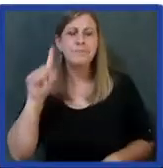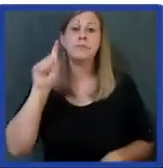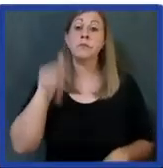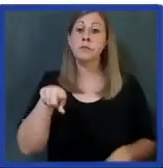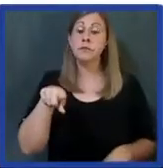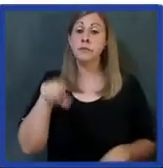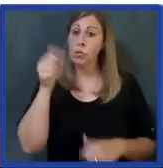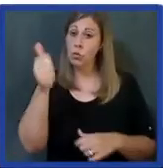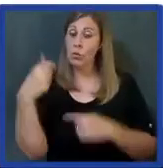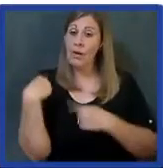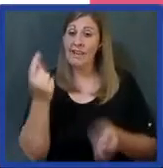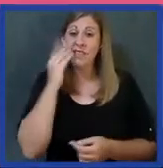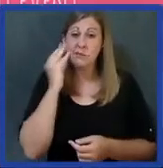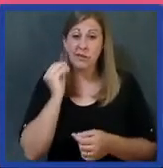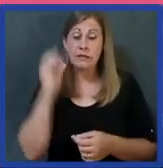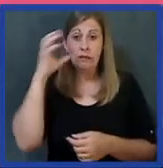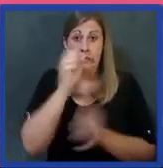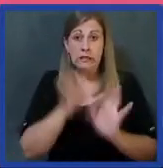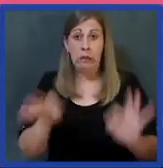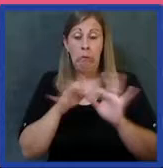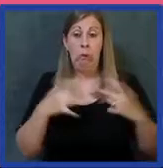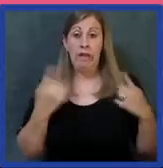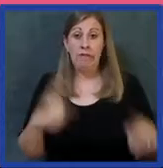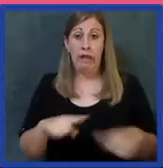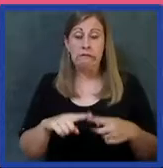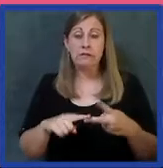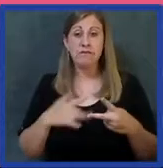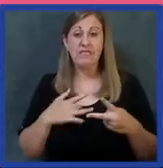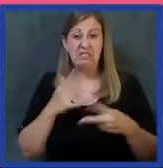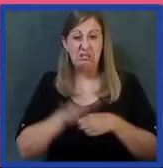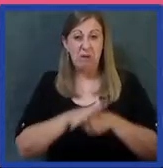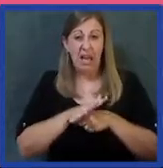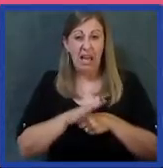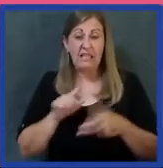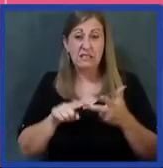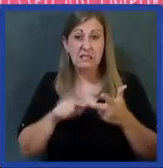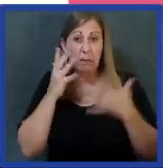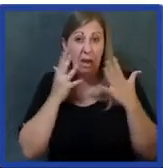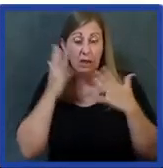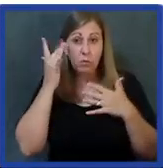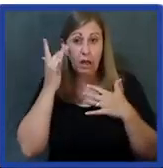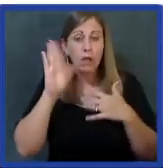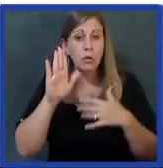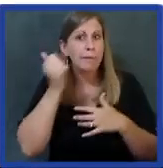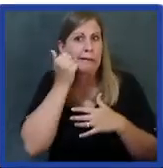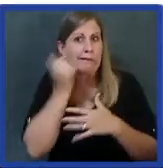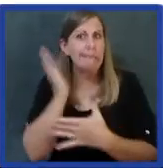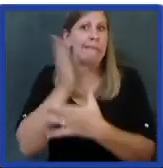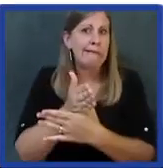Question. Have you ever missed school, a party, or a special event, felt stressed, or been embarrassed because of your